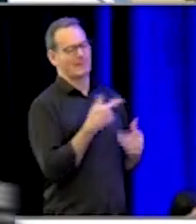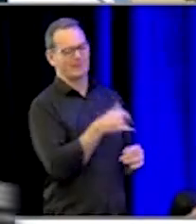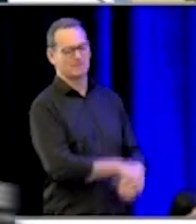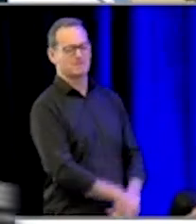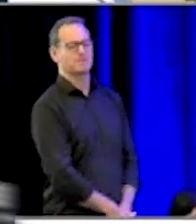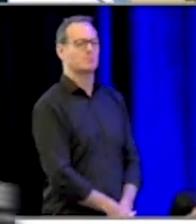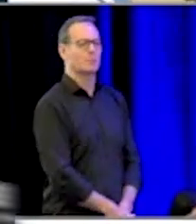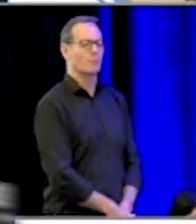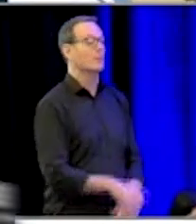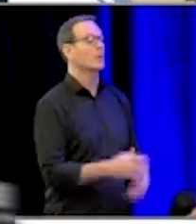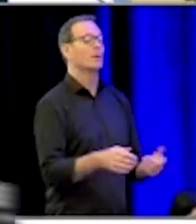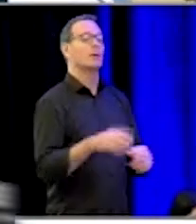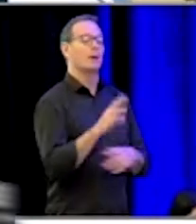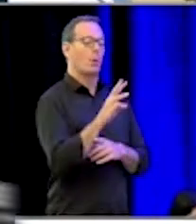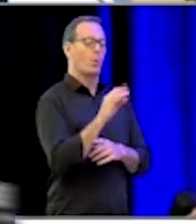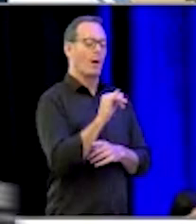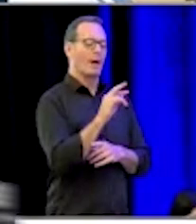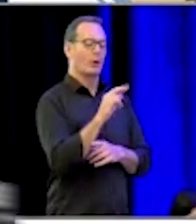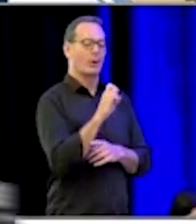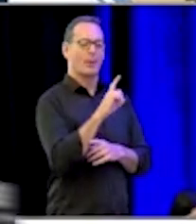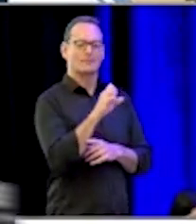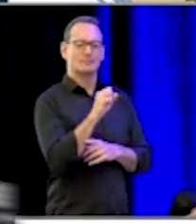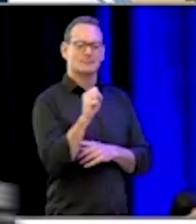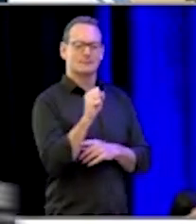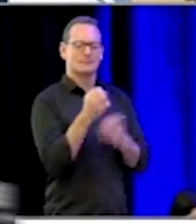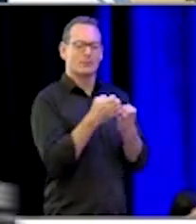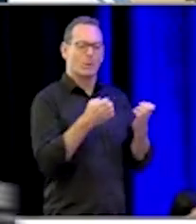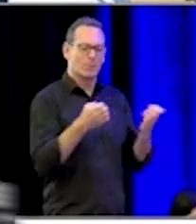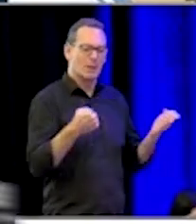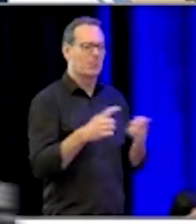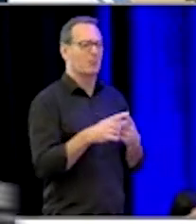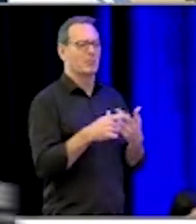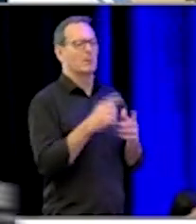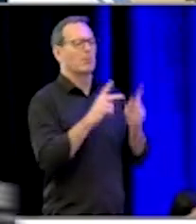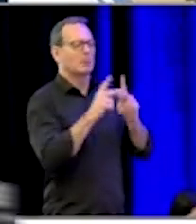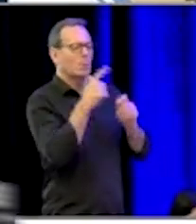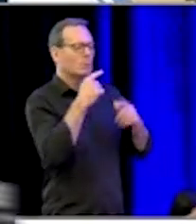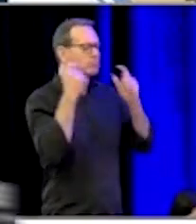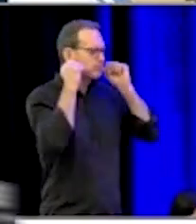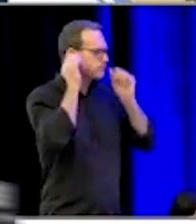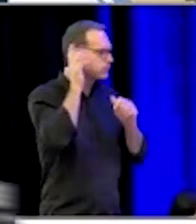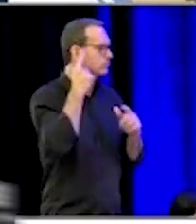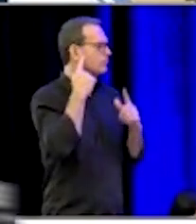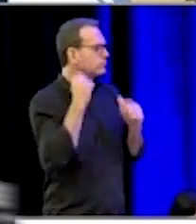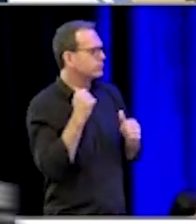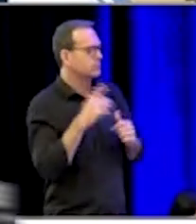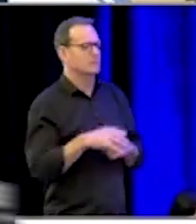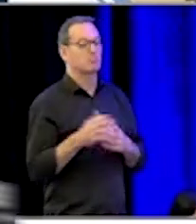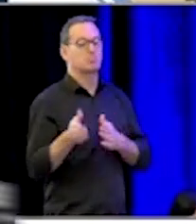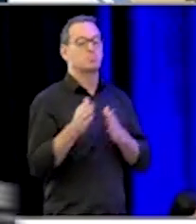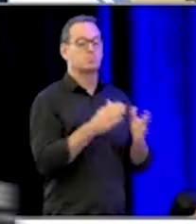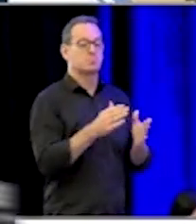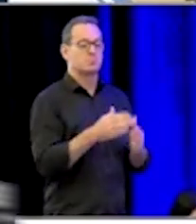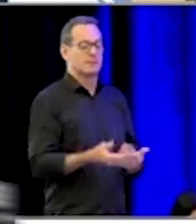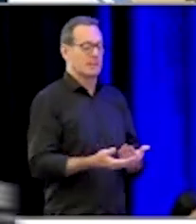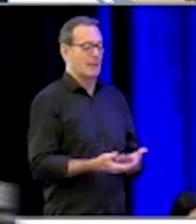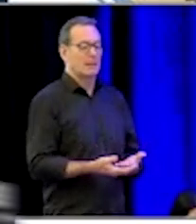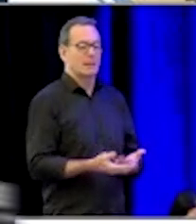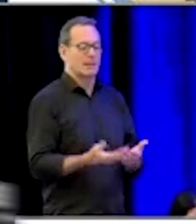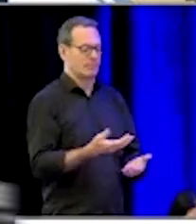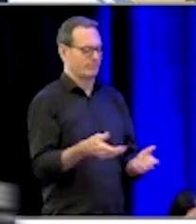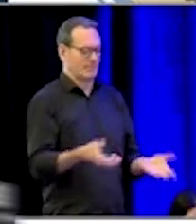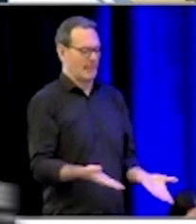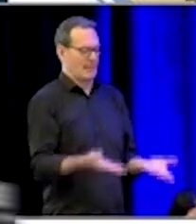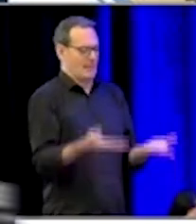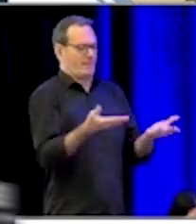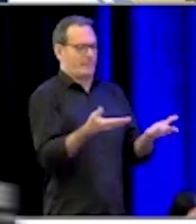Wireless devices to enhance communication for employees with hearing limitations. Lift assistive devices.